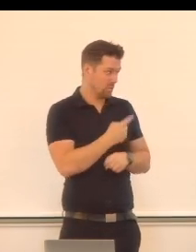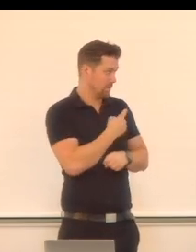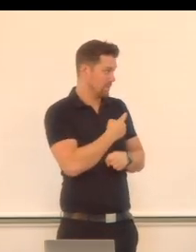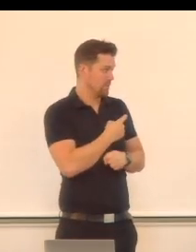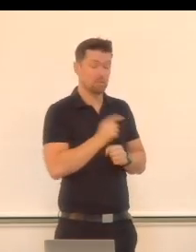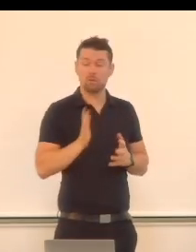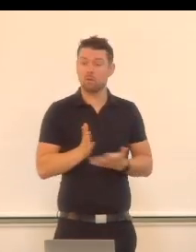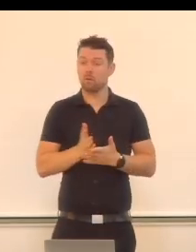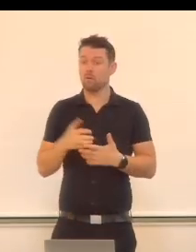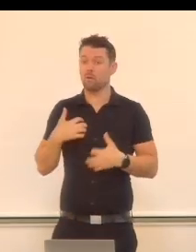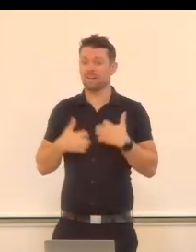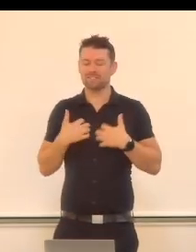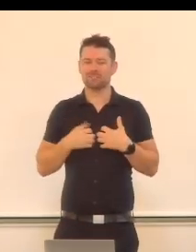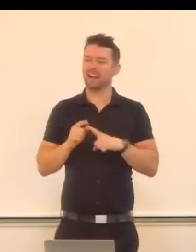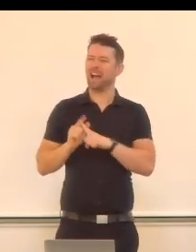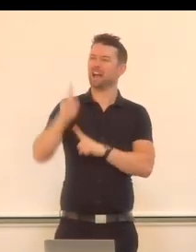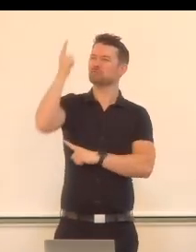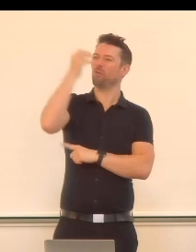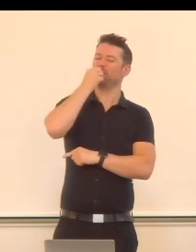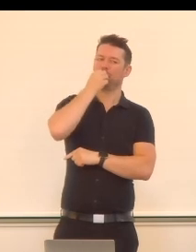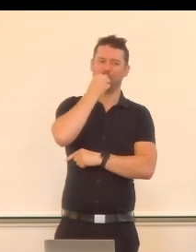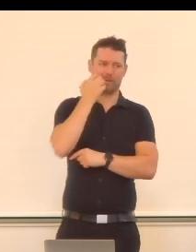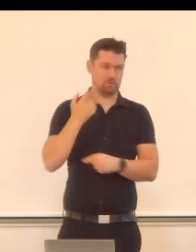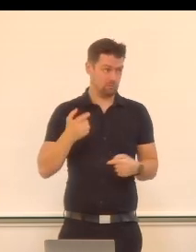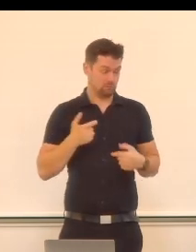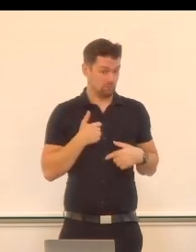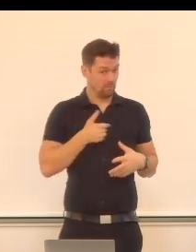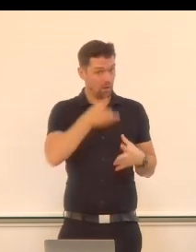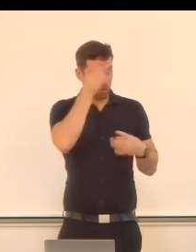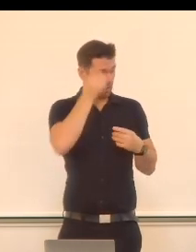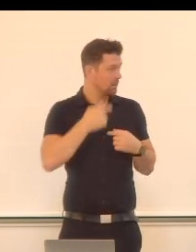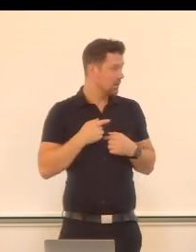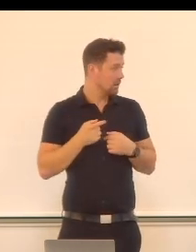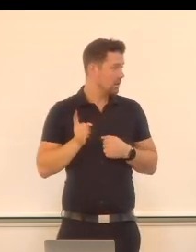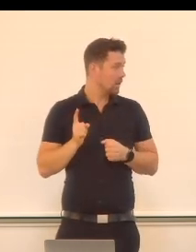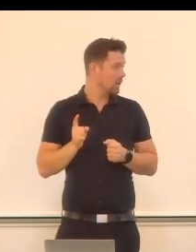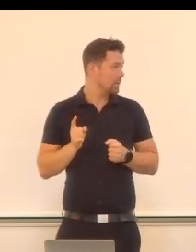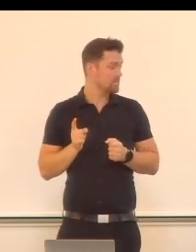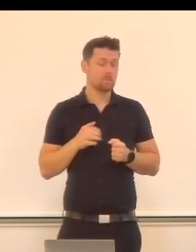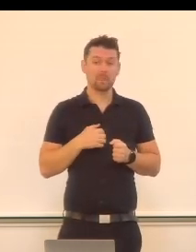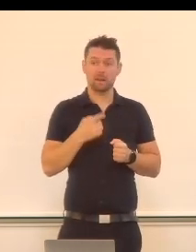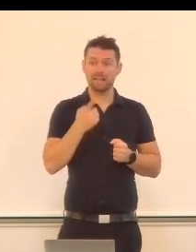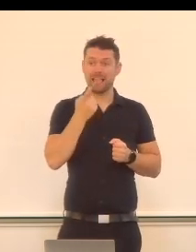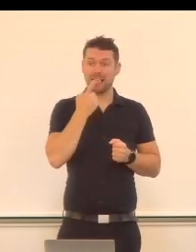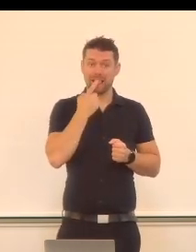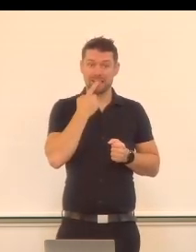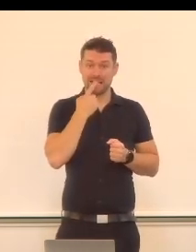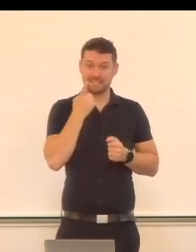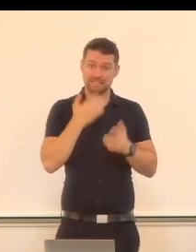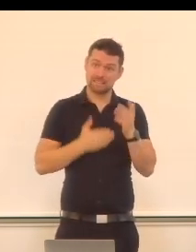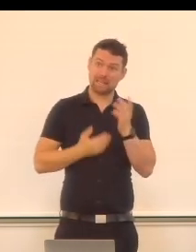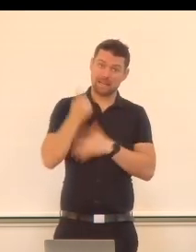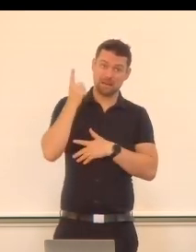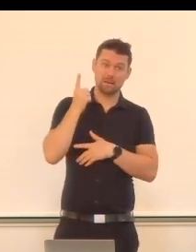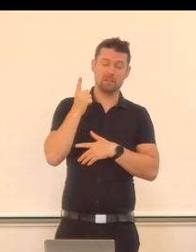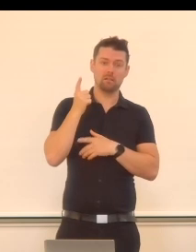to learn about the astronaut food. One thing I learned during this mission is that apparently your taste buds perform differently when you're in